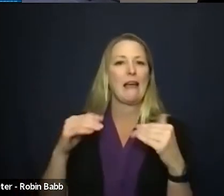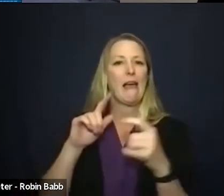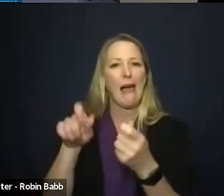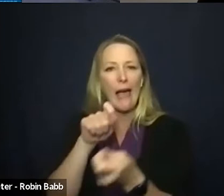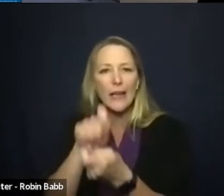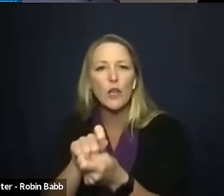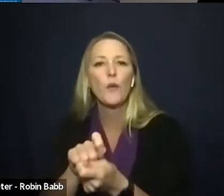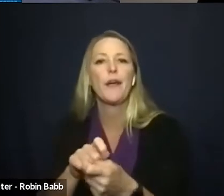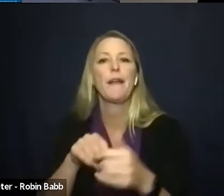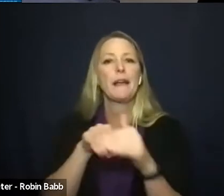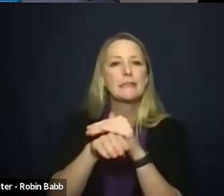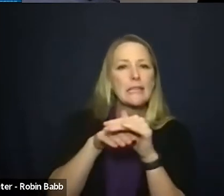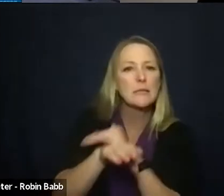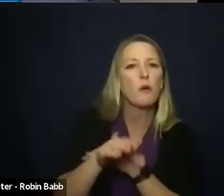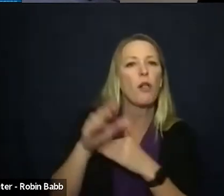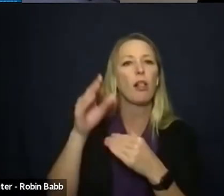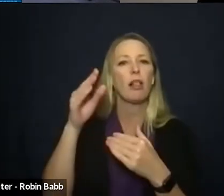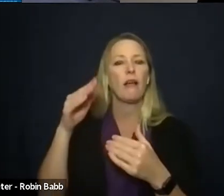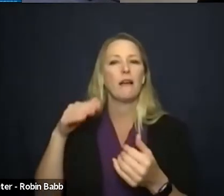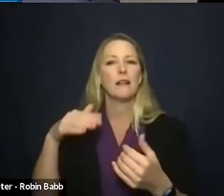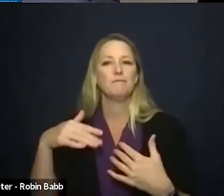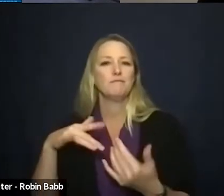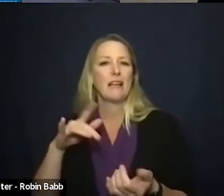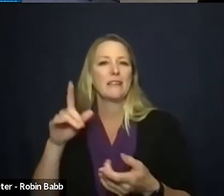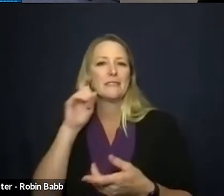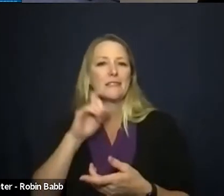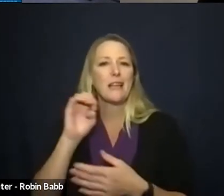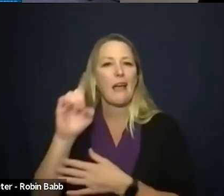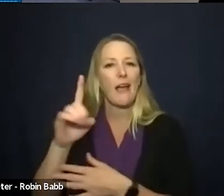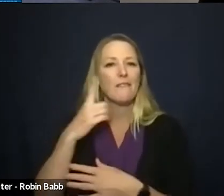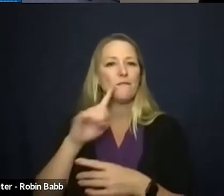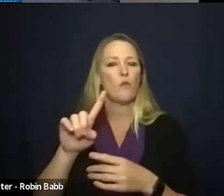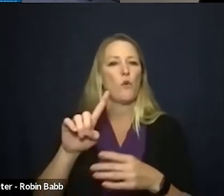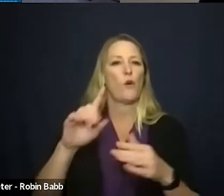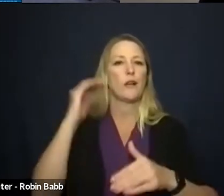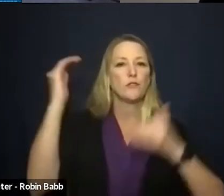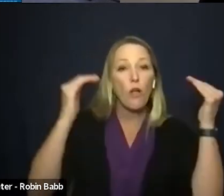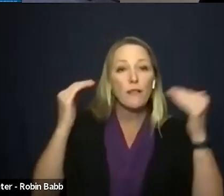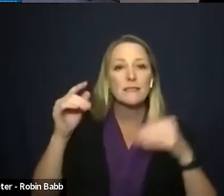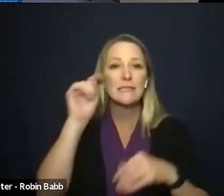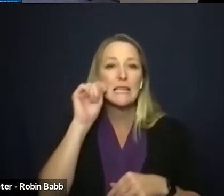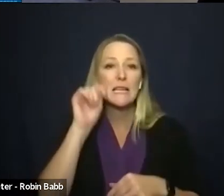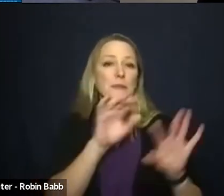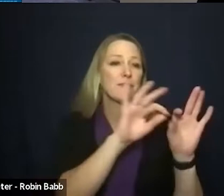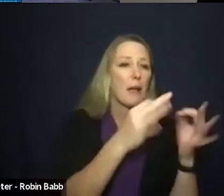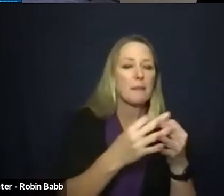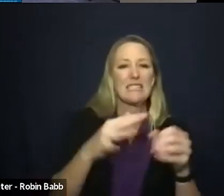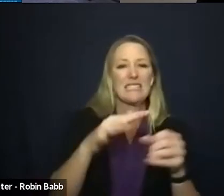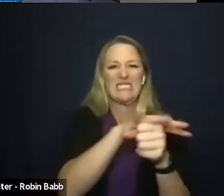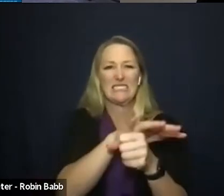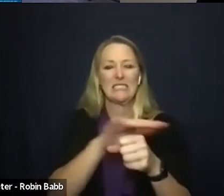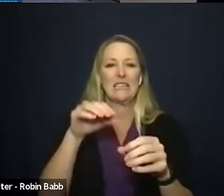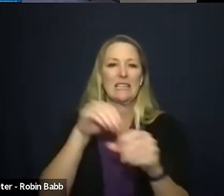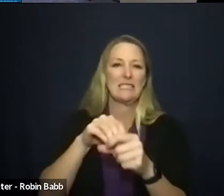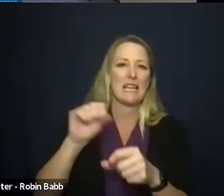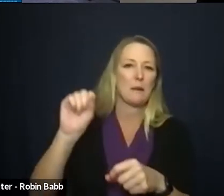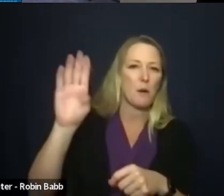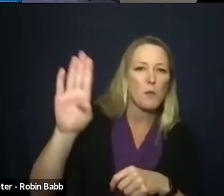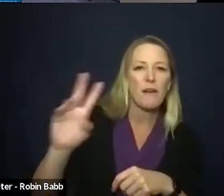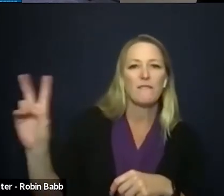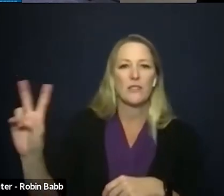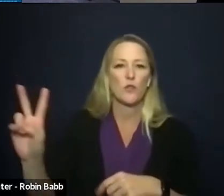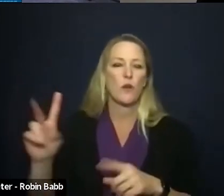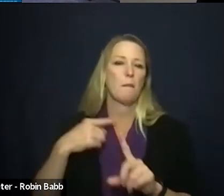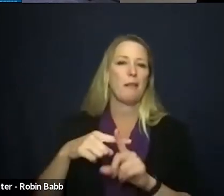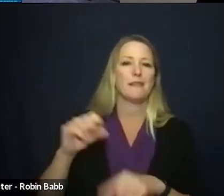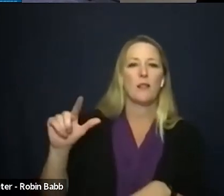information to adults teens and families throughout santa barbara ventura and san luis obispo counties to help them make healthy decisions that